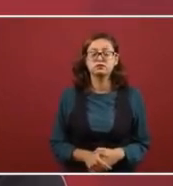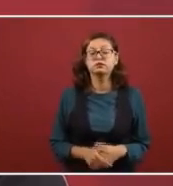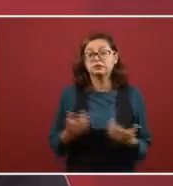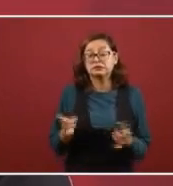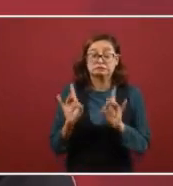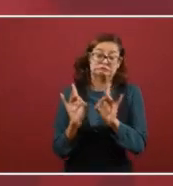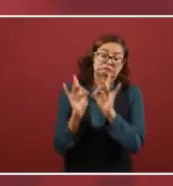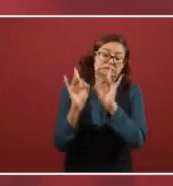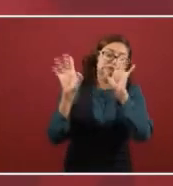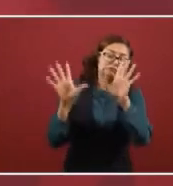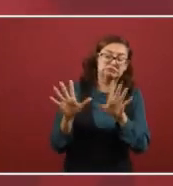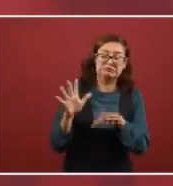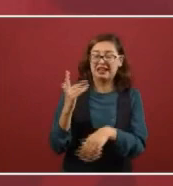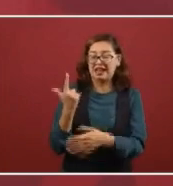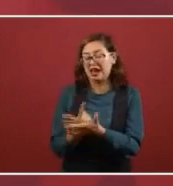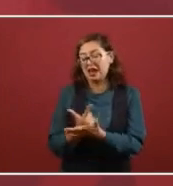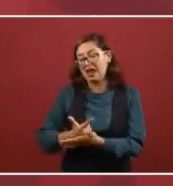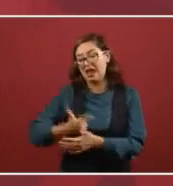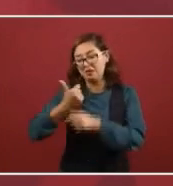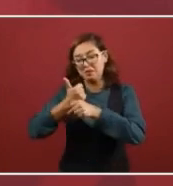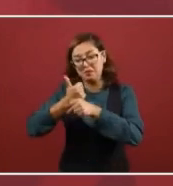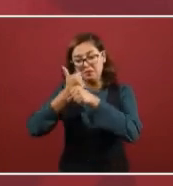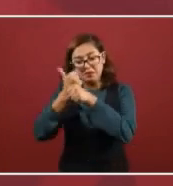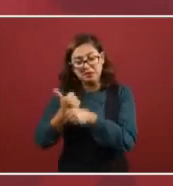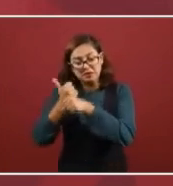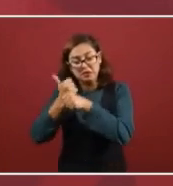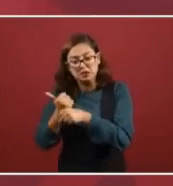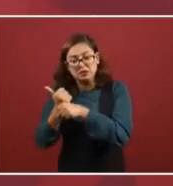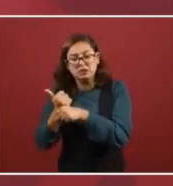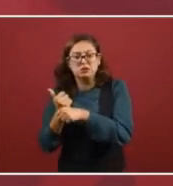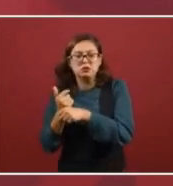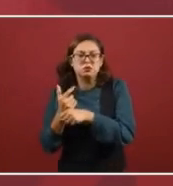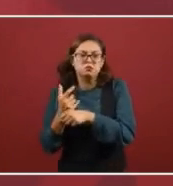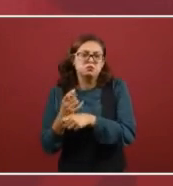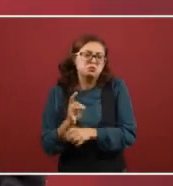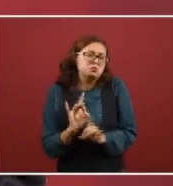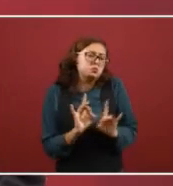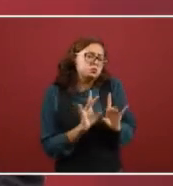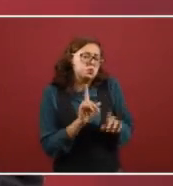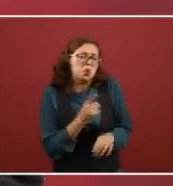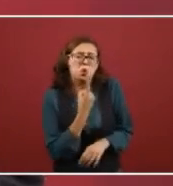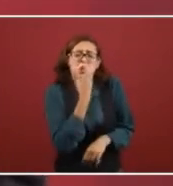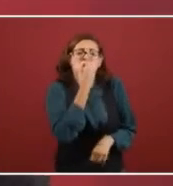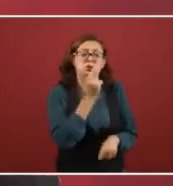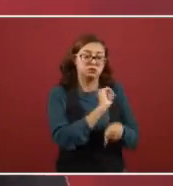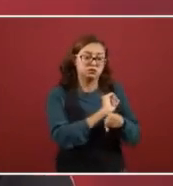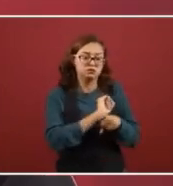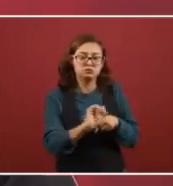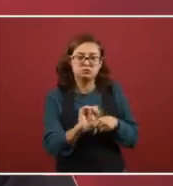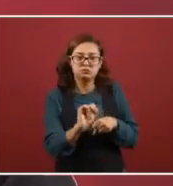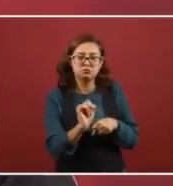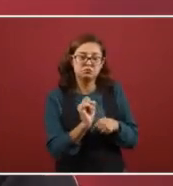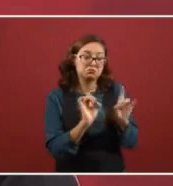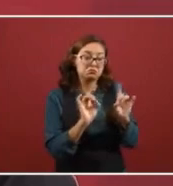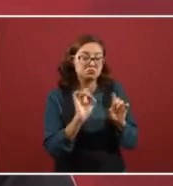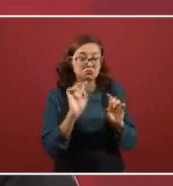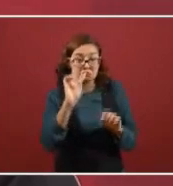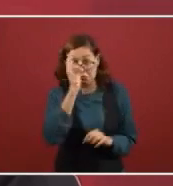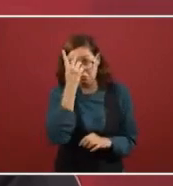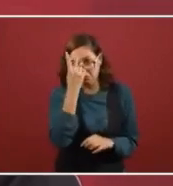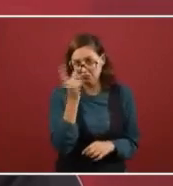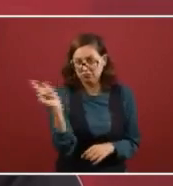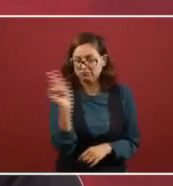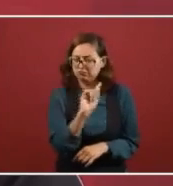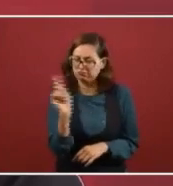the nature of the events is this, but we consider it a part